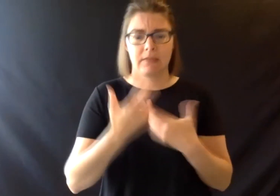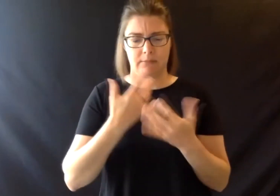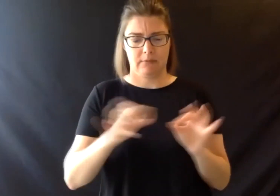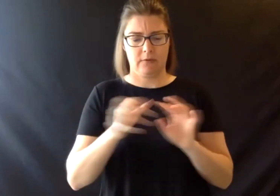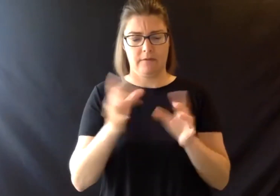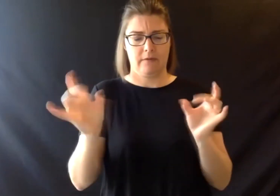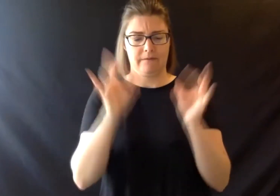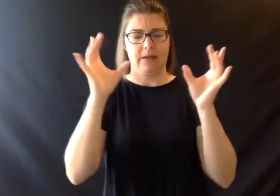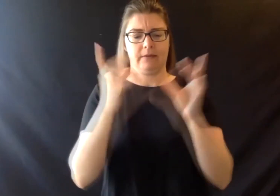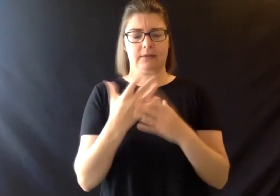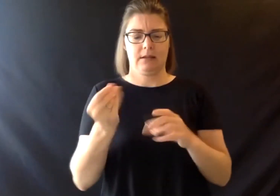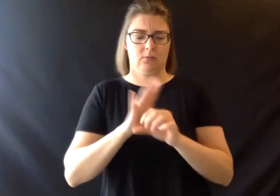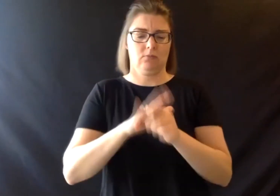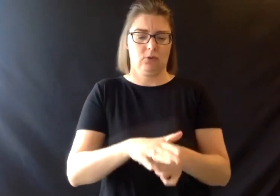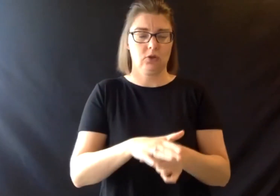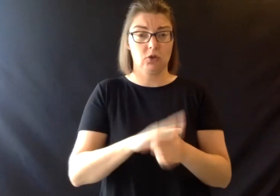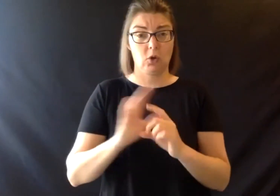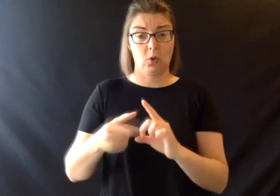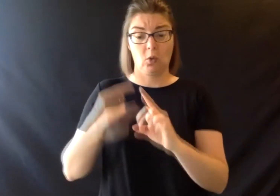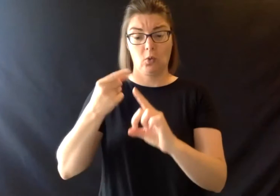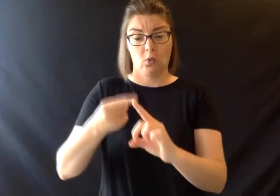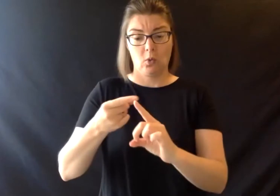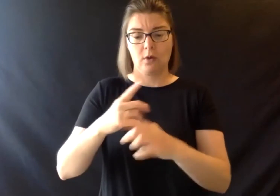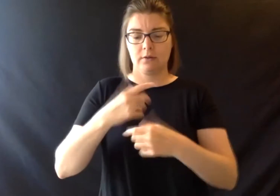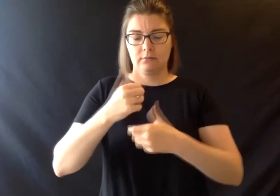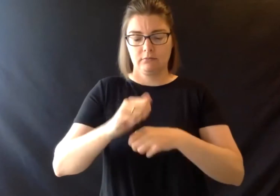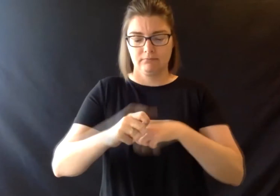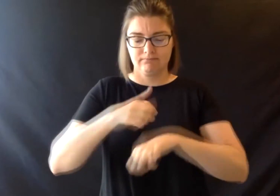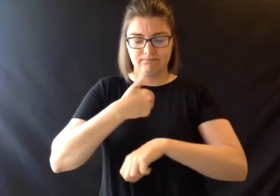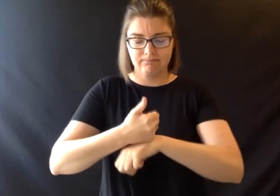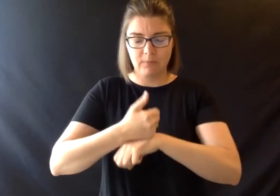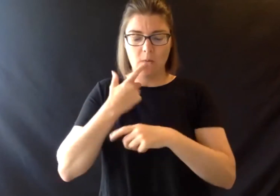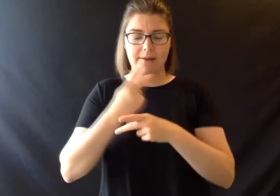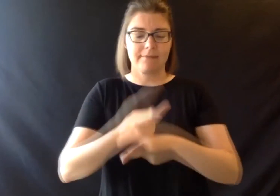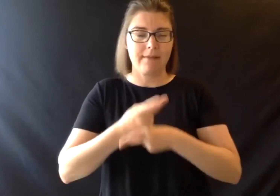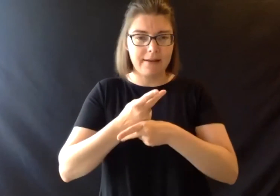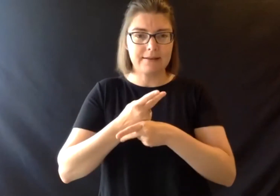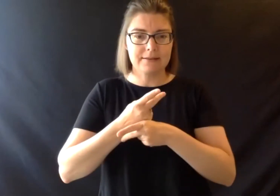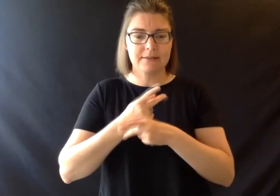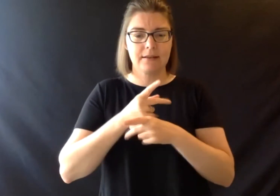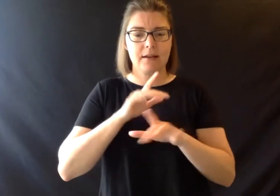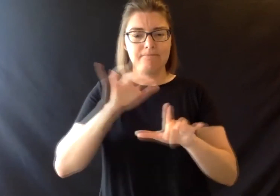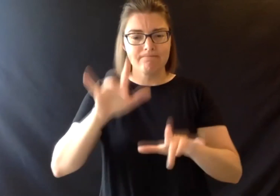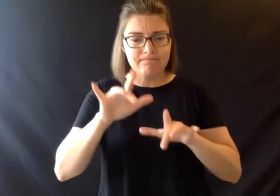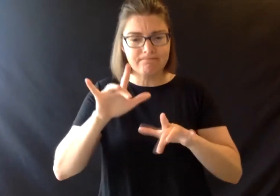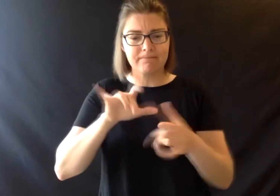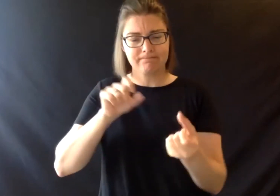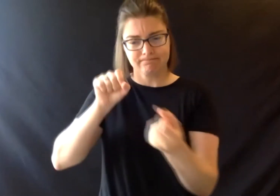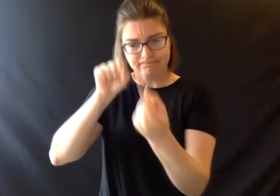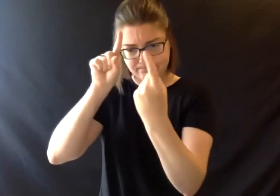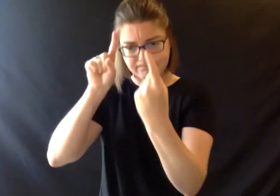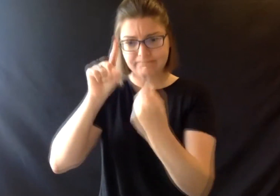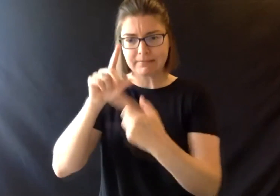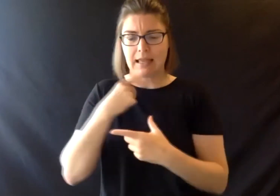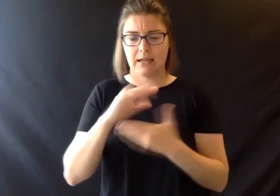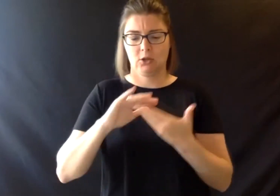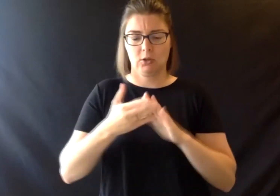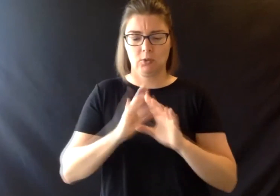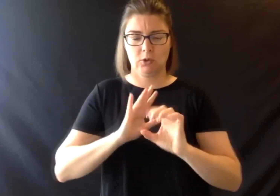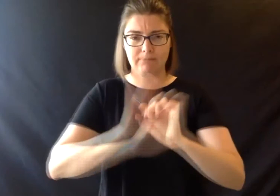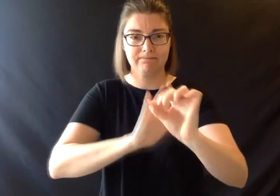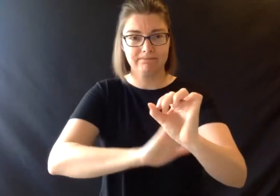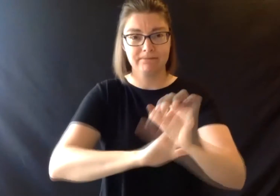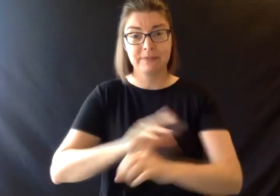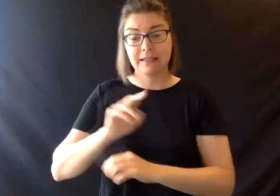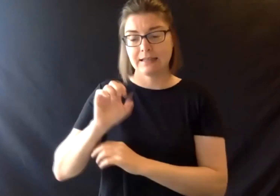violence and oppression. The mission is grounded in kindness, compassion, empathy, and community mobilization. Nick is